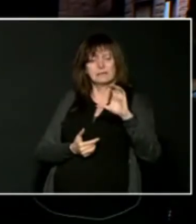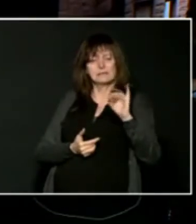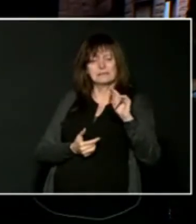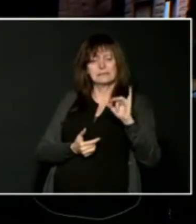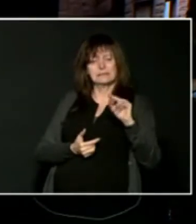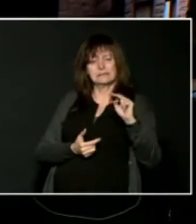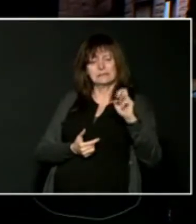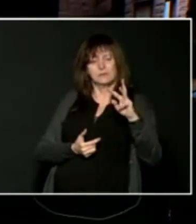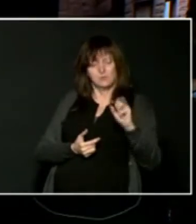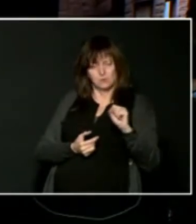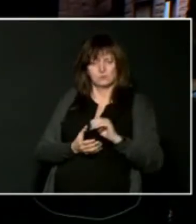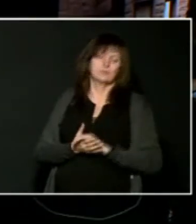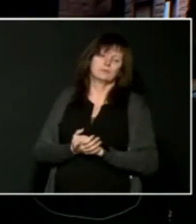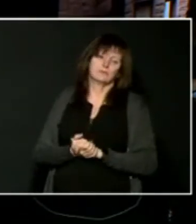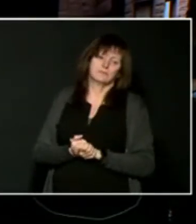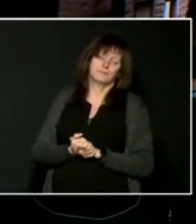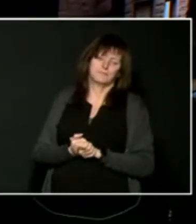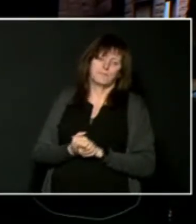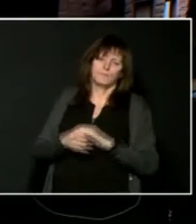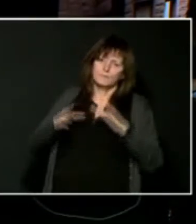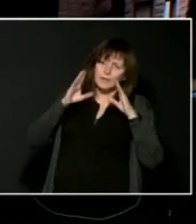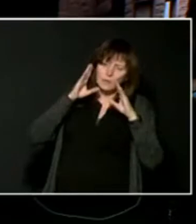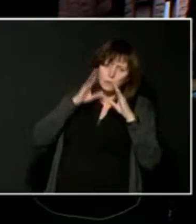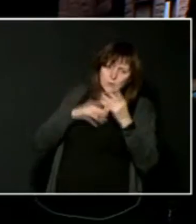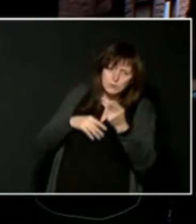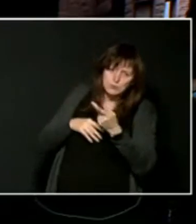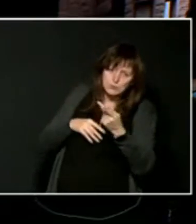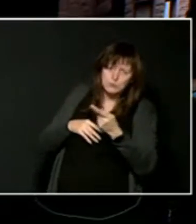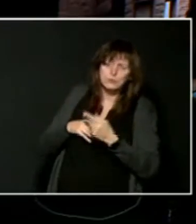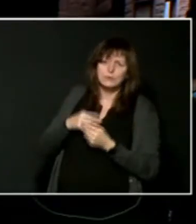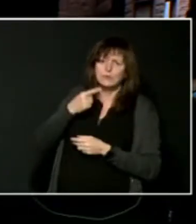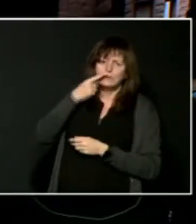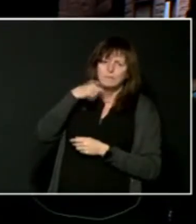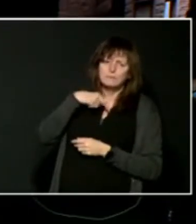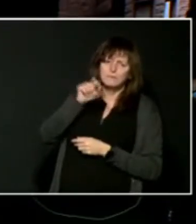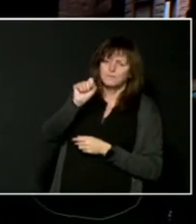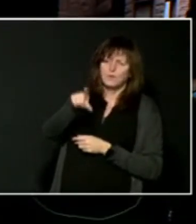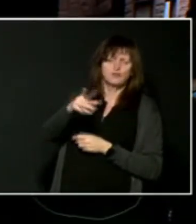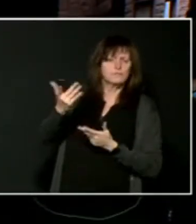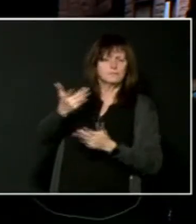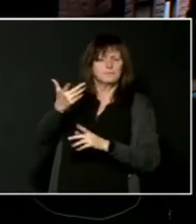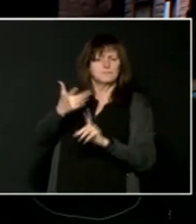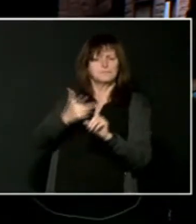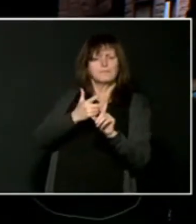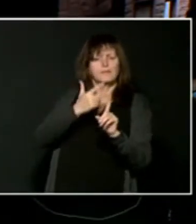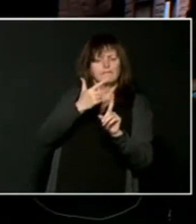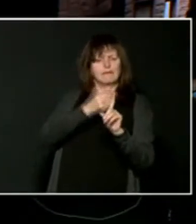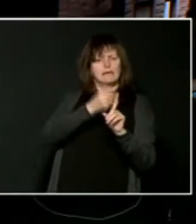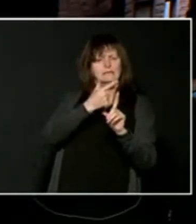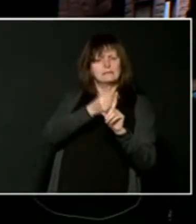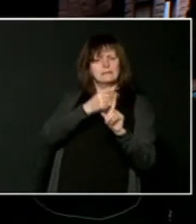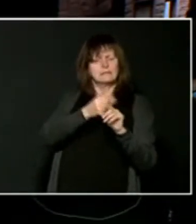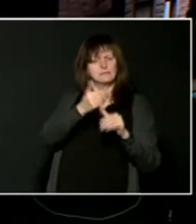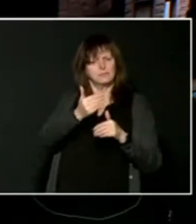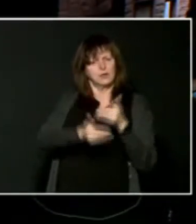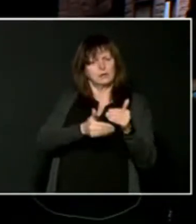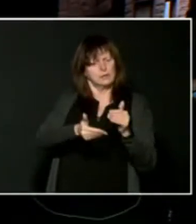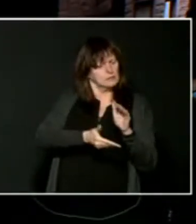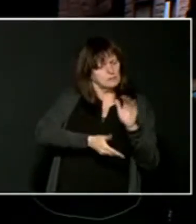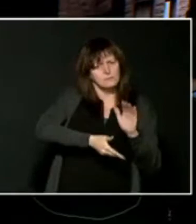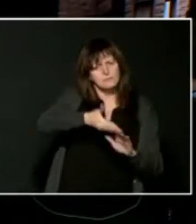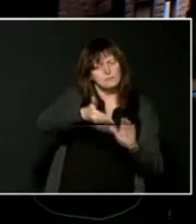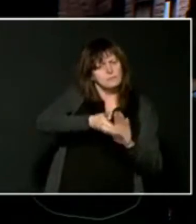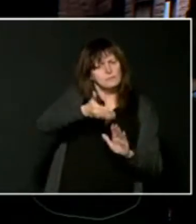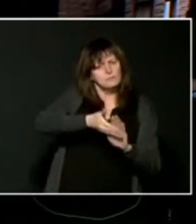Hello, doctors. I was wondering if I could ask you about the vaccine rollout. Has it been